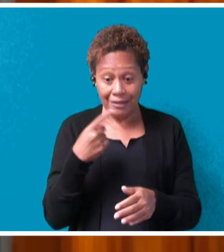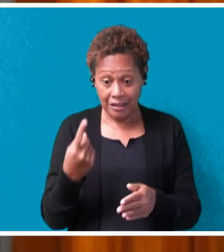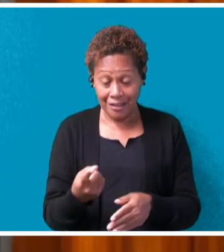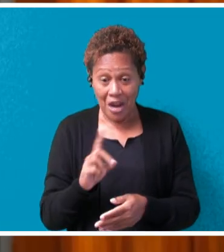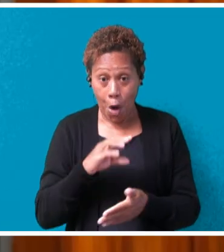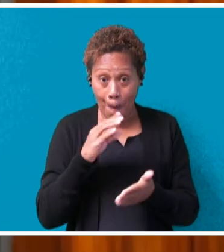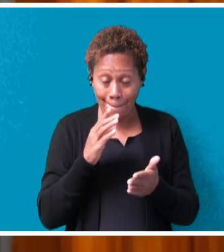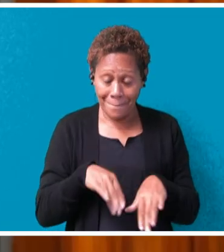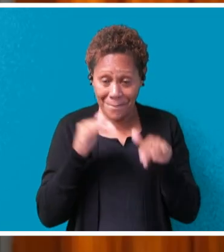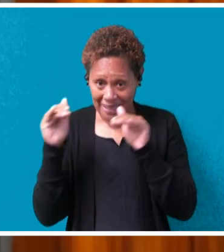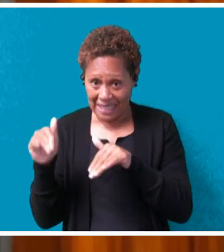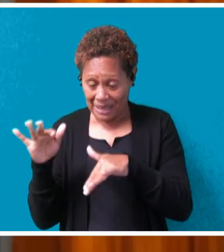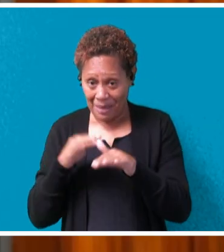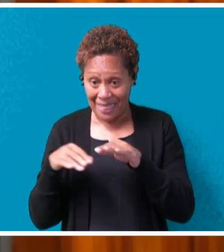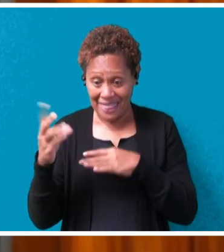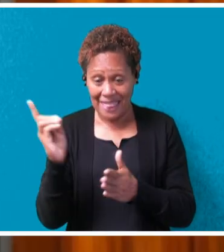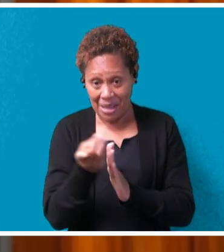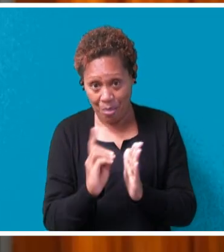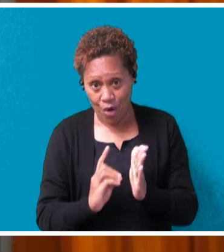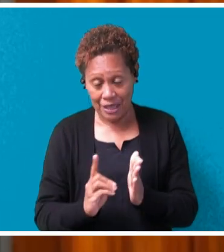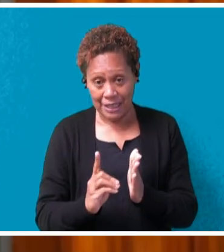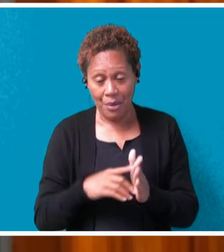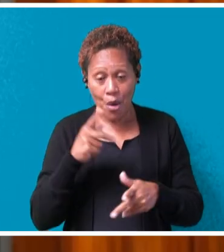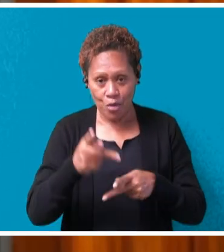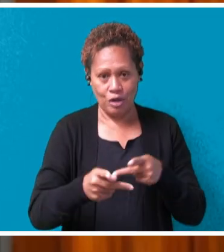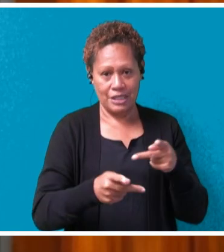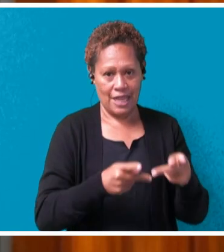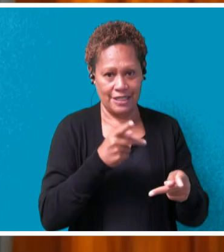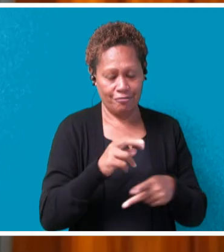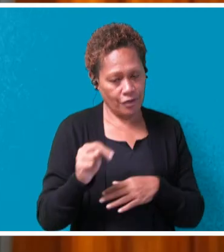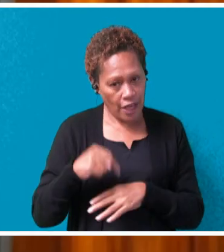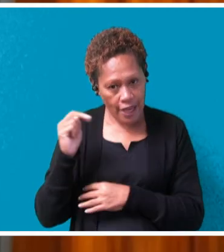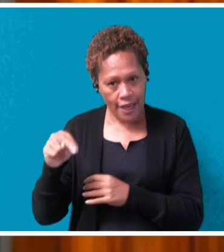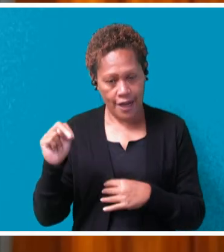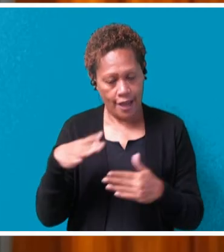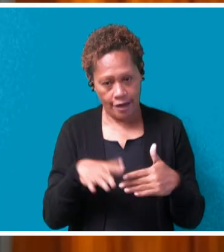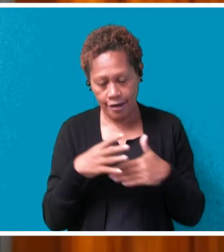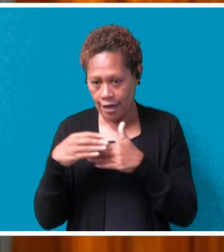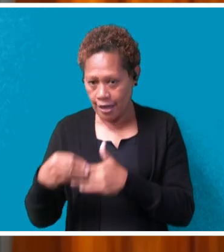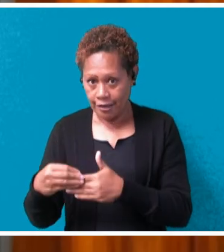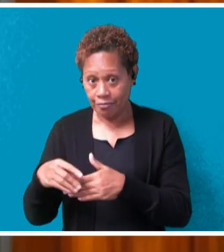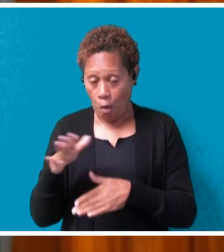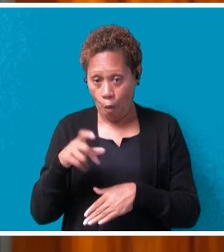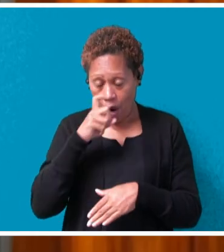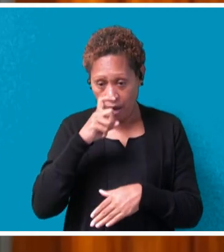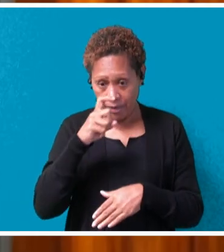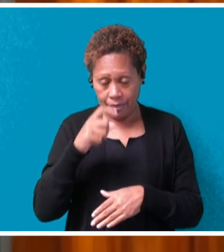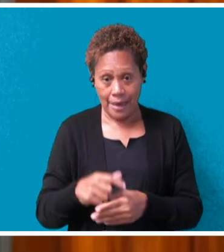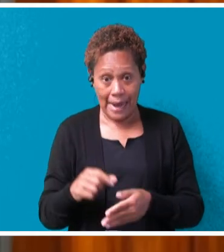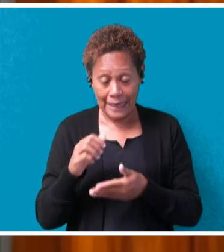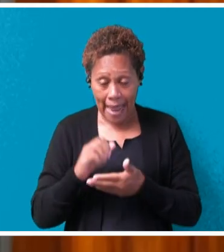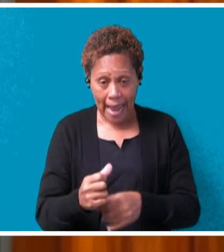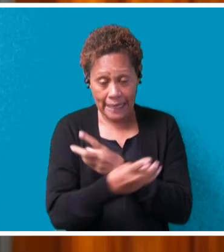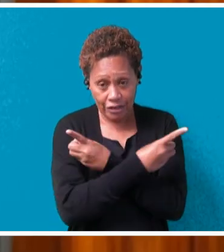who participate in the democratic process. It requires leaders and citizens alike to act with integrity, restraint,